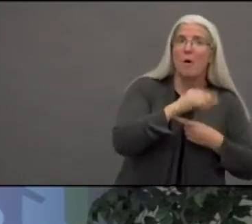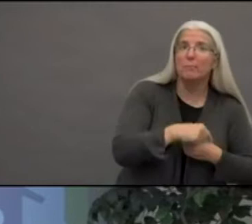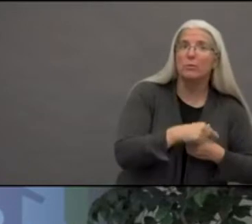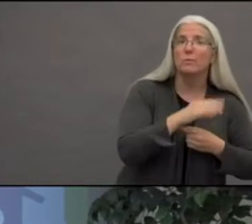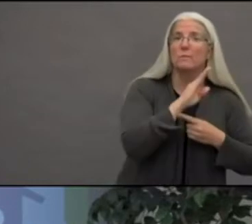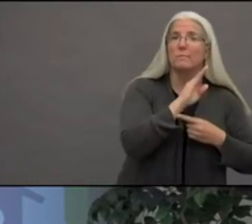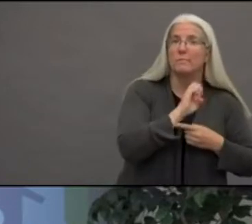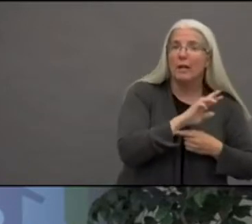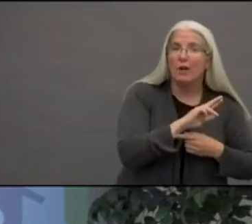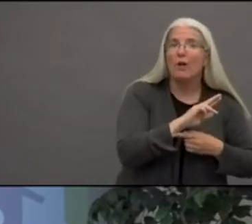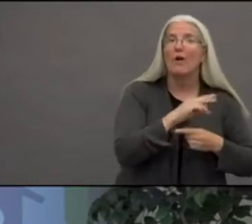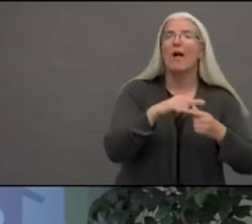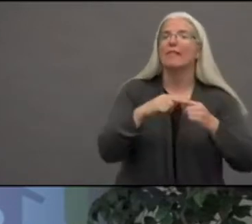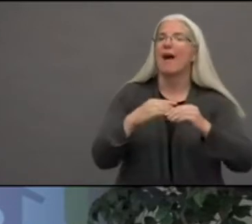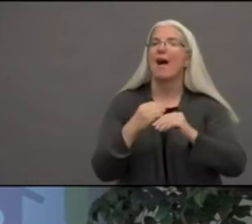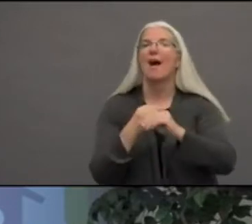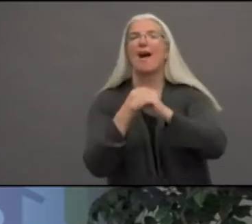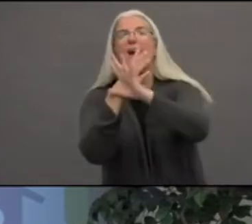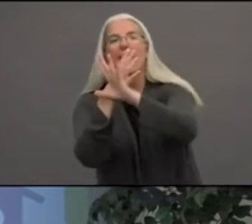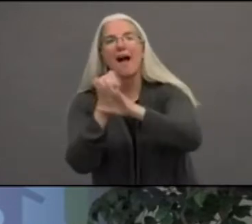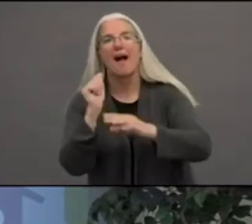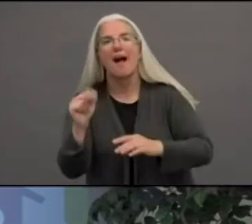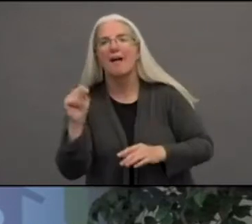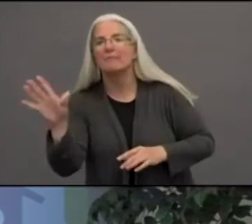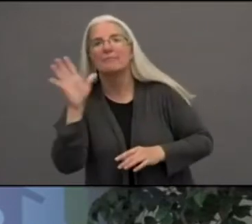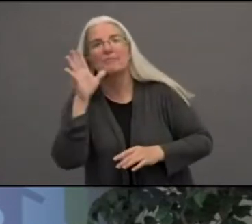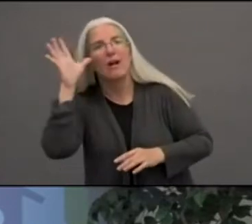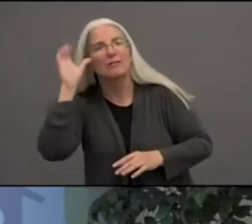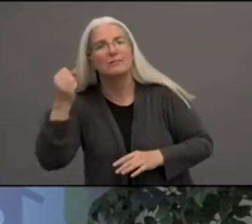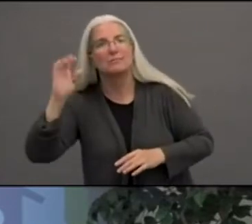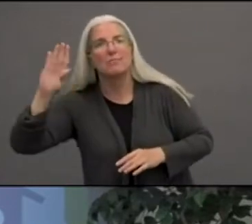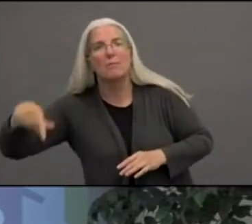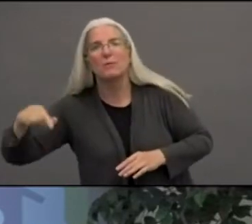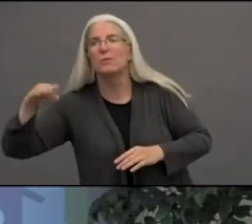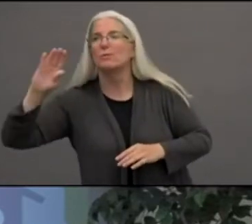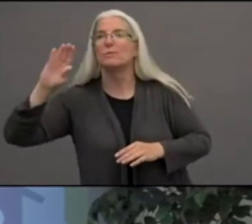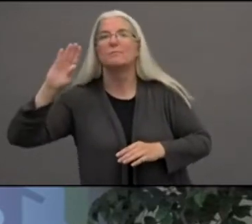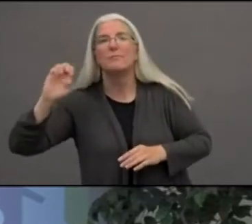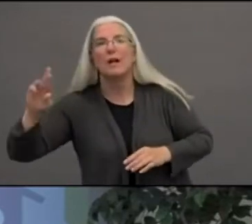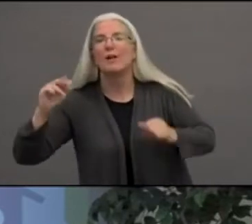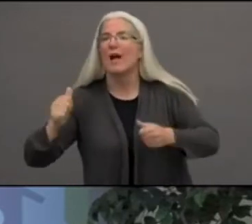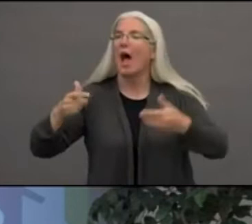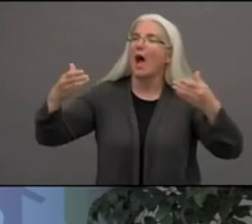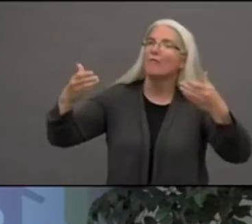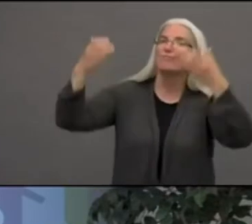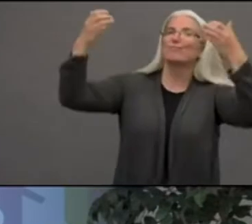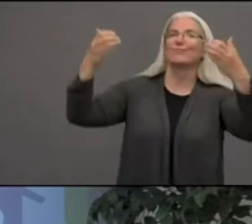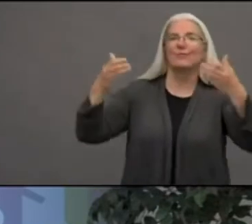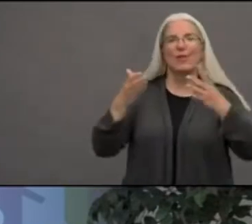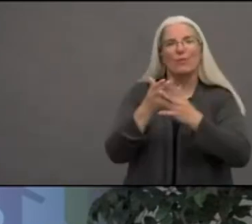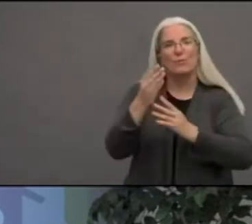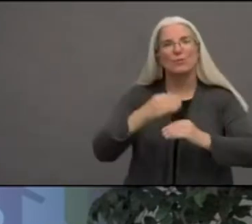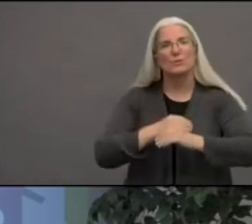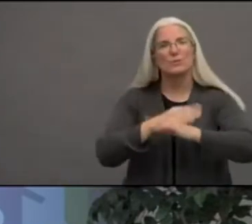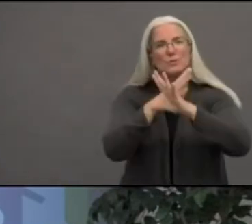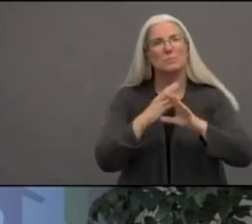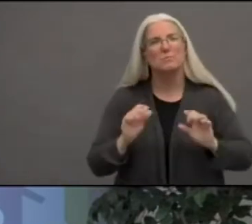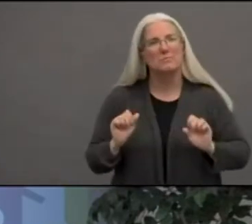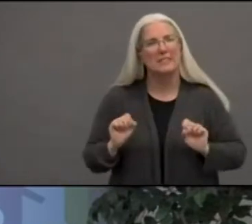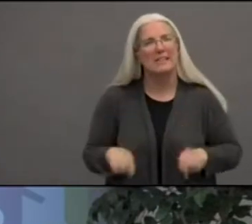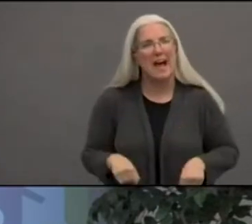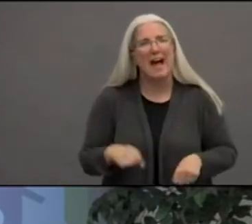your parents have it at their homes, and then you just have a Zoom meeting. And that's one way, because we have to slow the spread